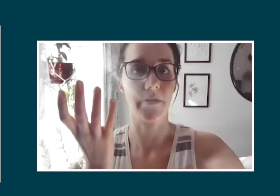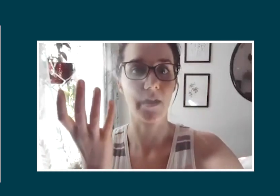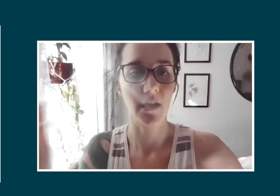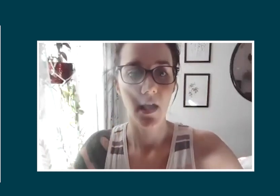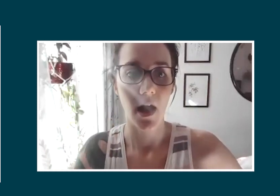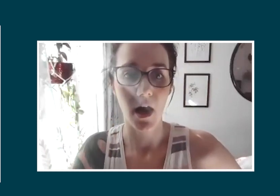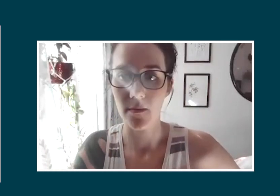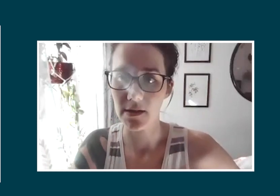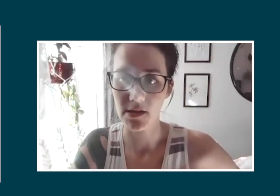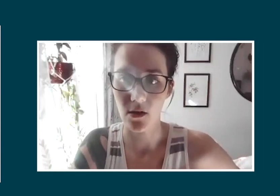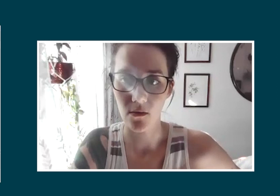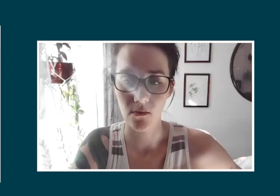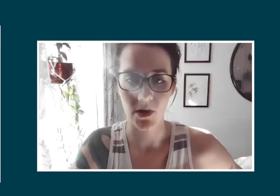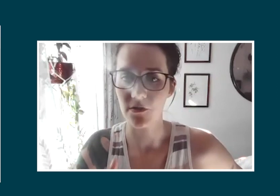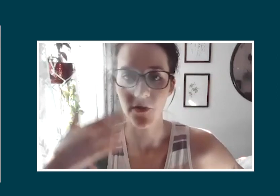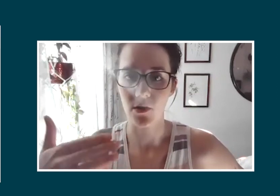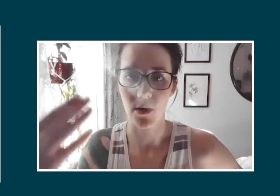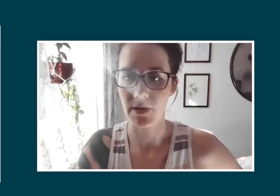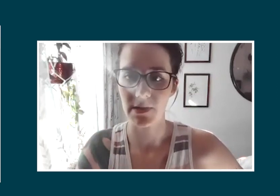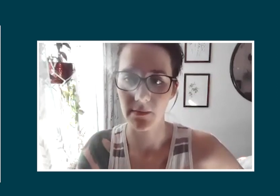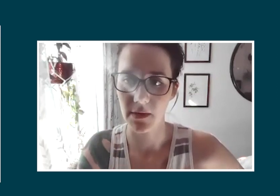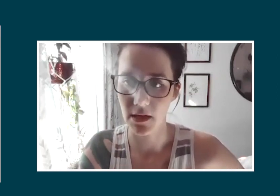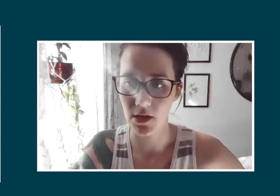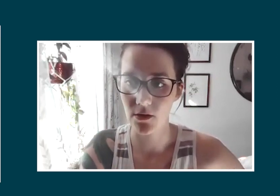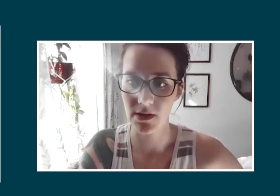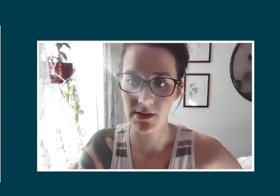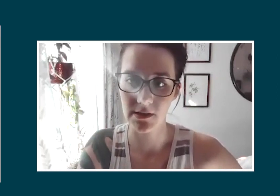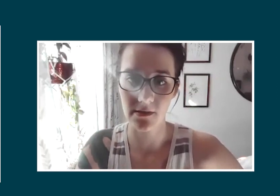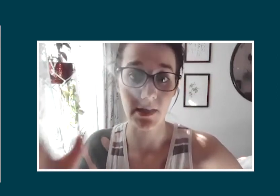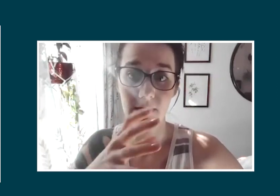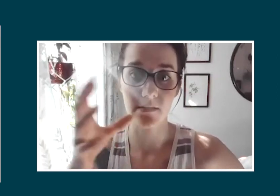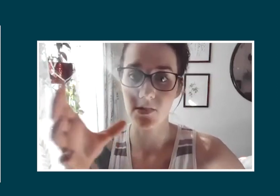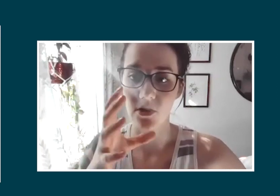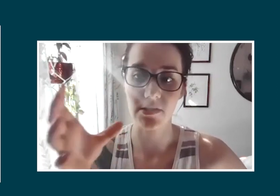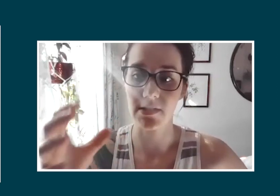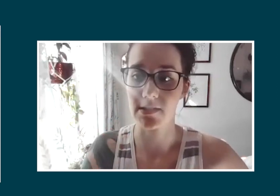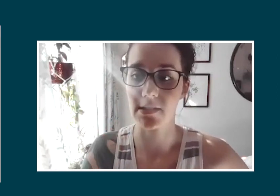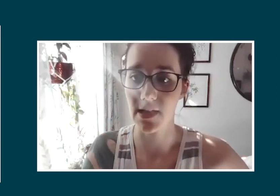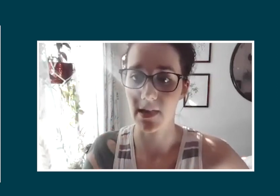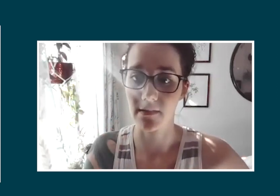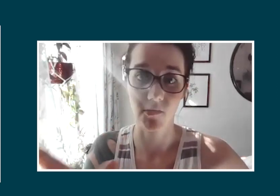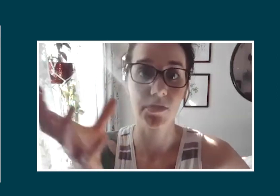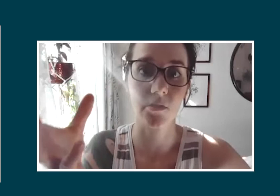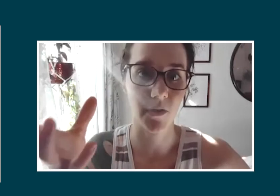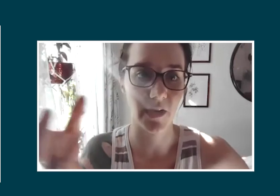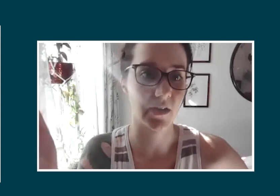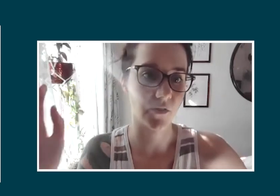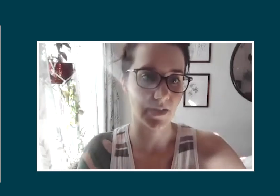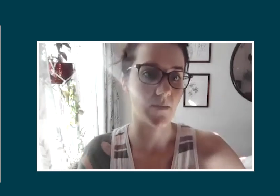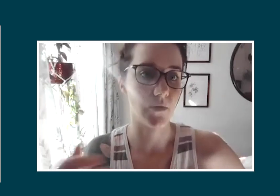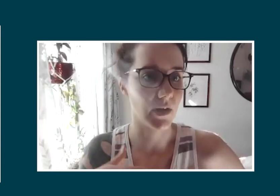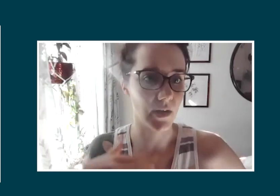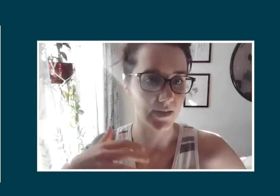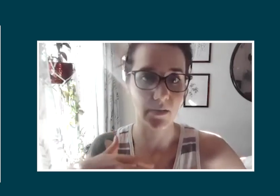said something. And so one of the follow-up pieces I'm going to include is these starter sentences that Crystal provided,